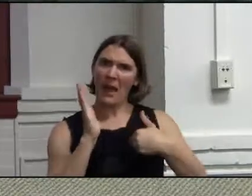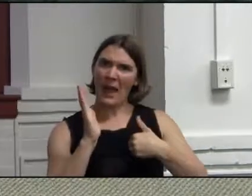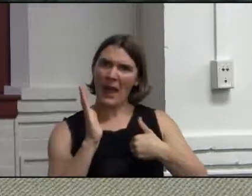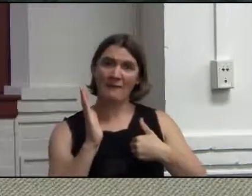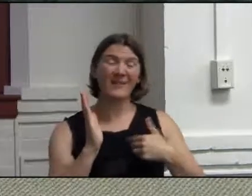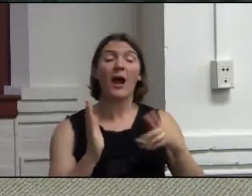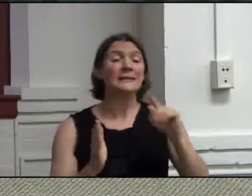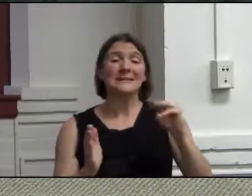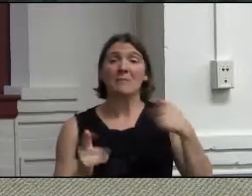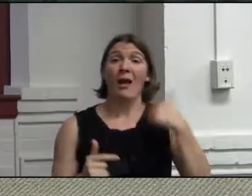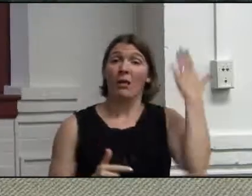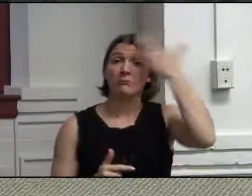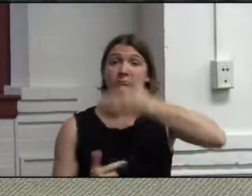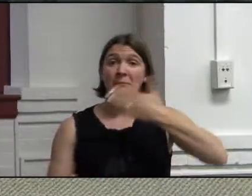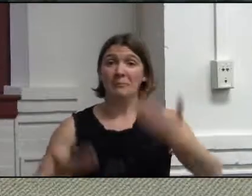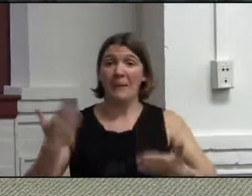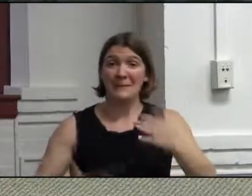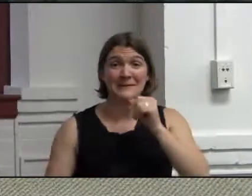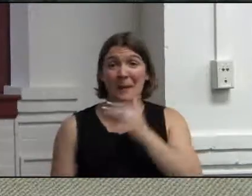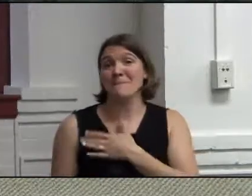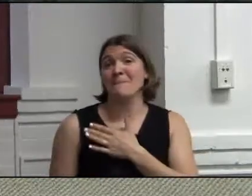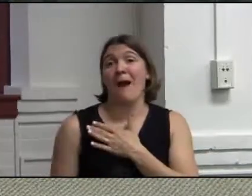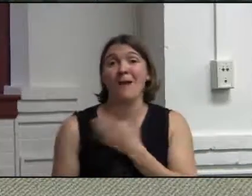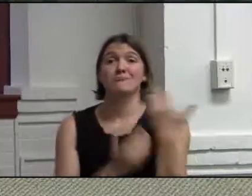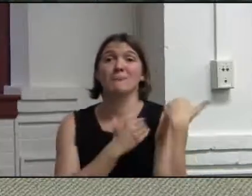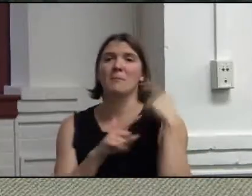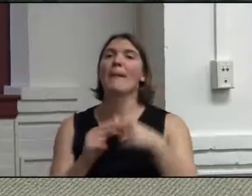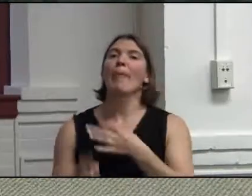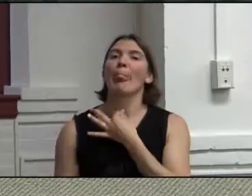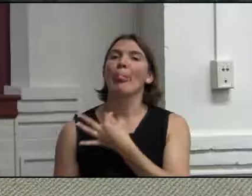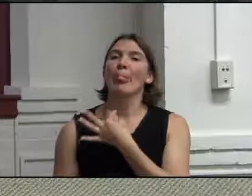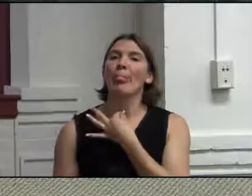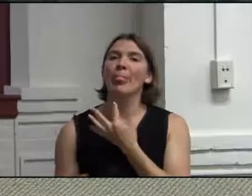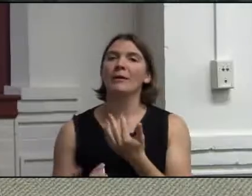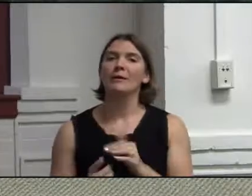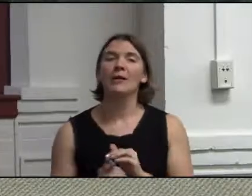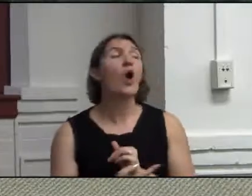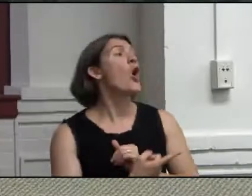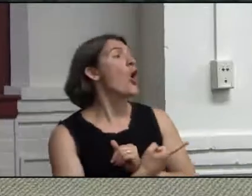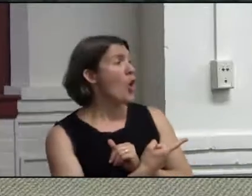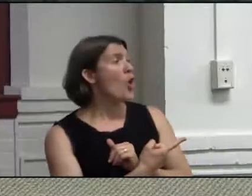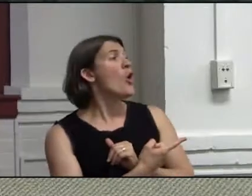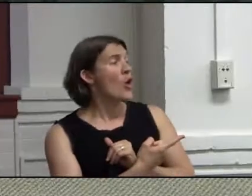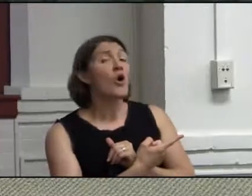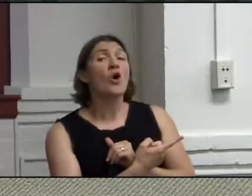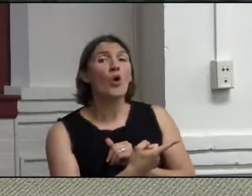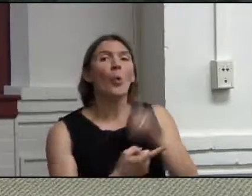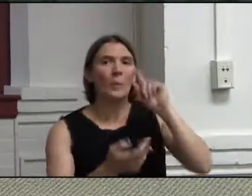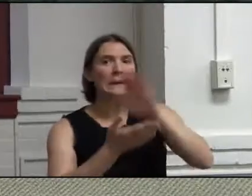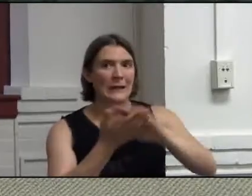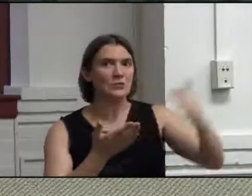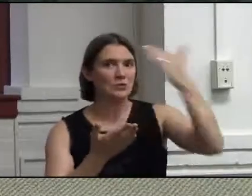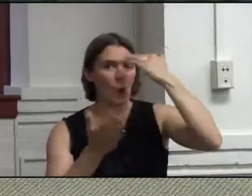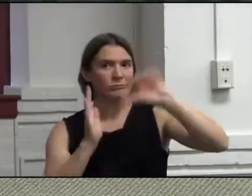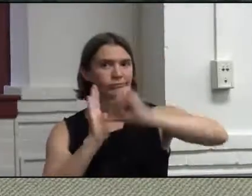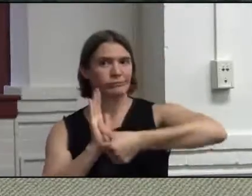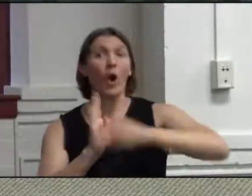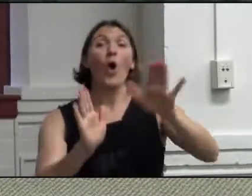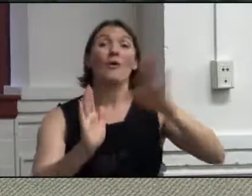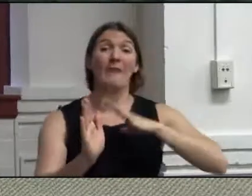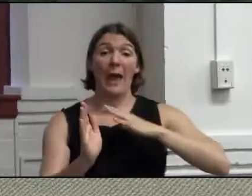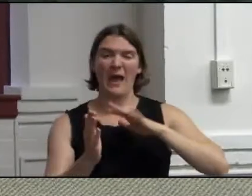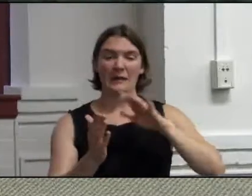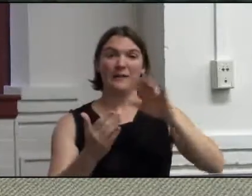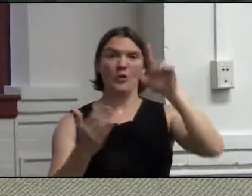It's I mean, that's not our domain, obviously, but it might go. Actually, It does, right Might be there. good to it is there. highlight In the that. middle